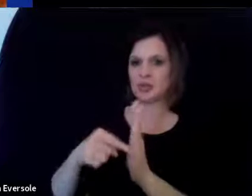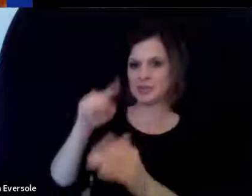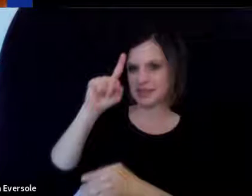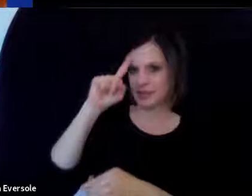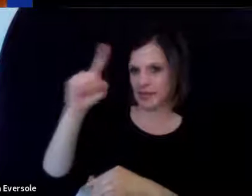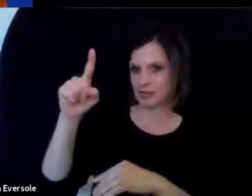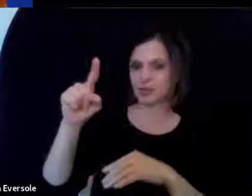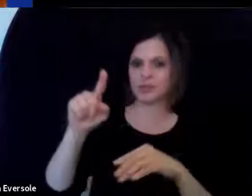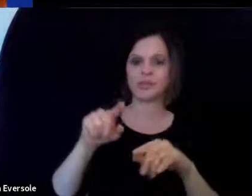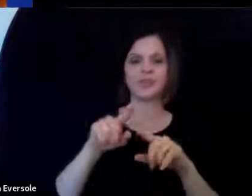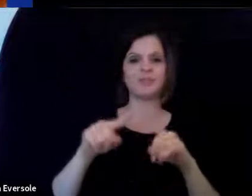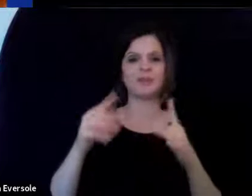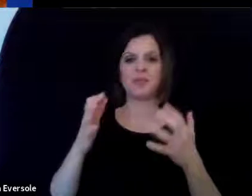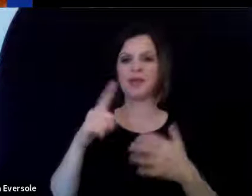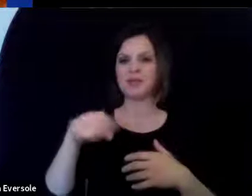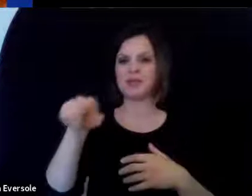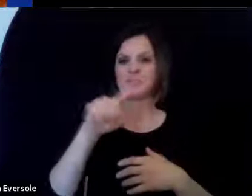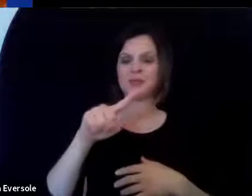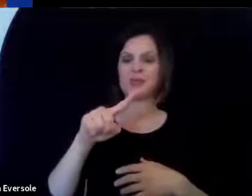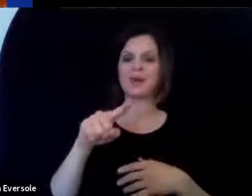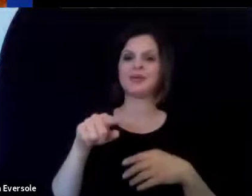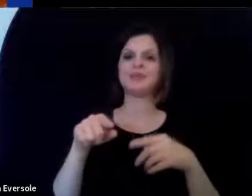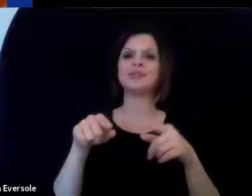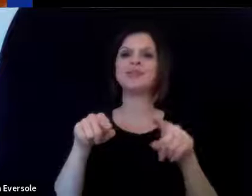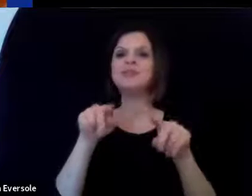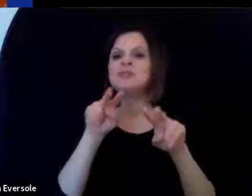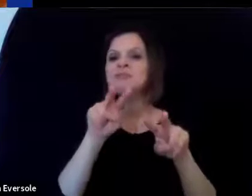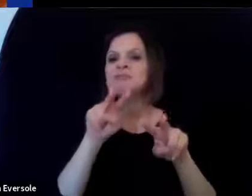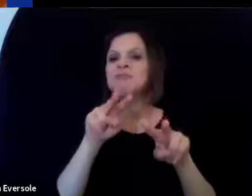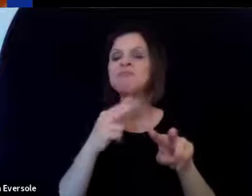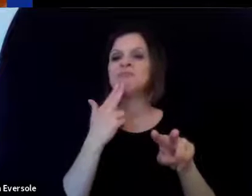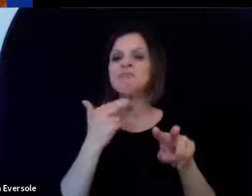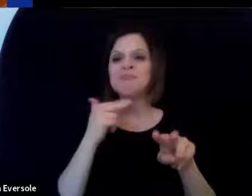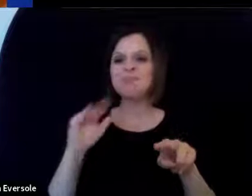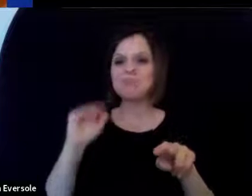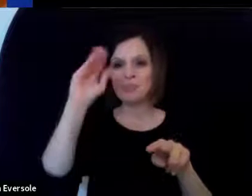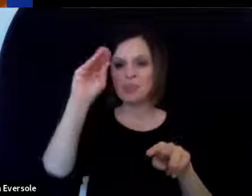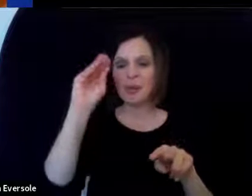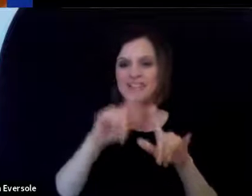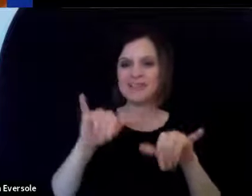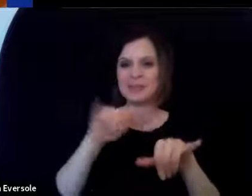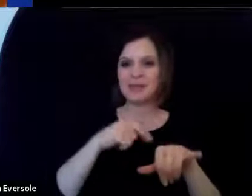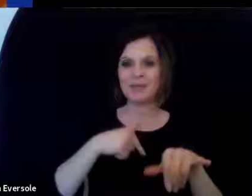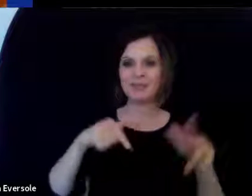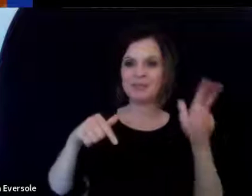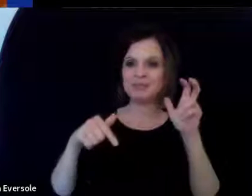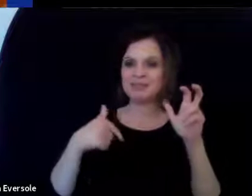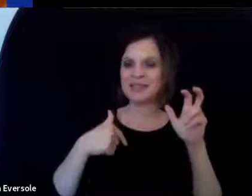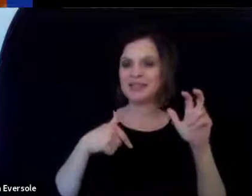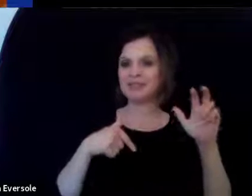another cutie pie to look at while you have to listen to me talk. I think that I'm